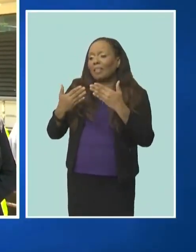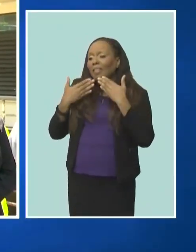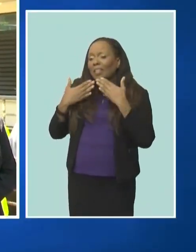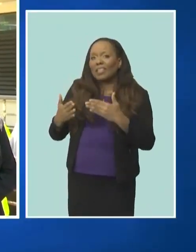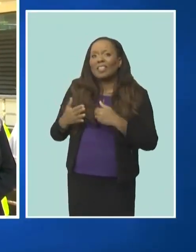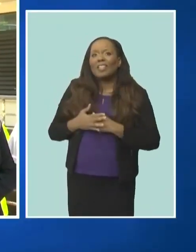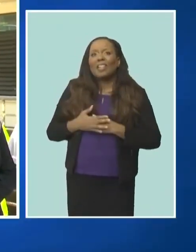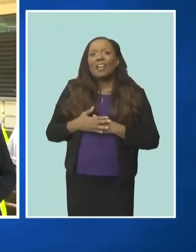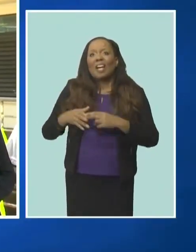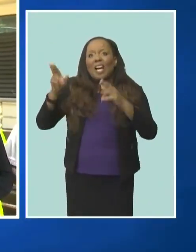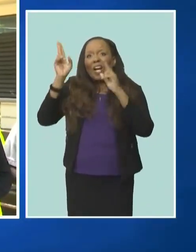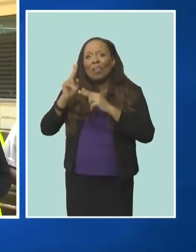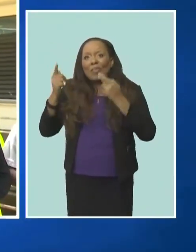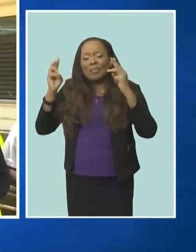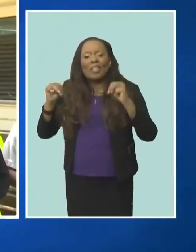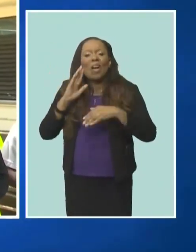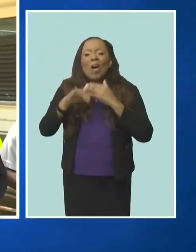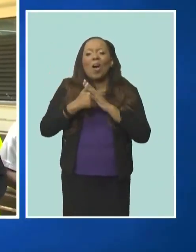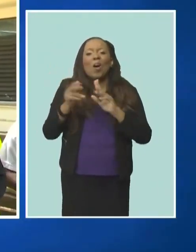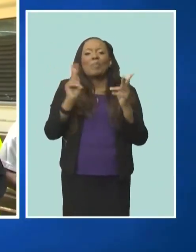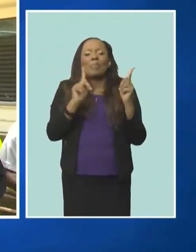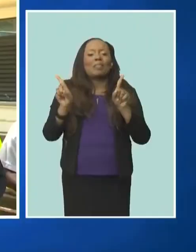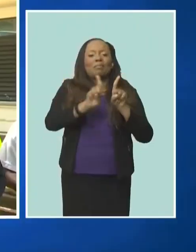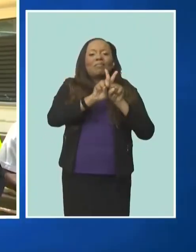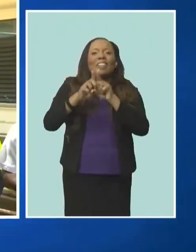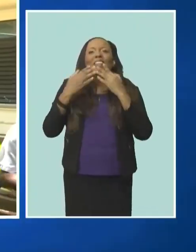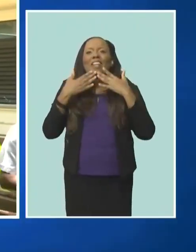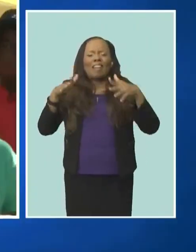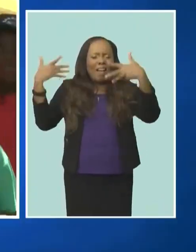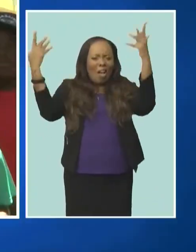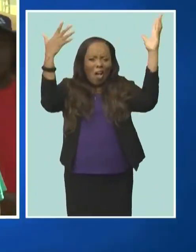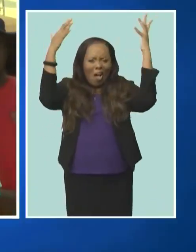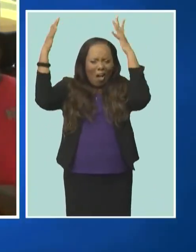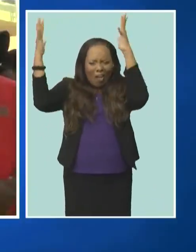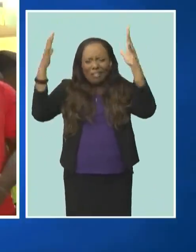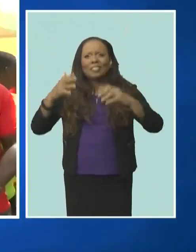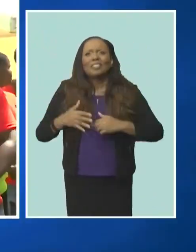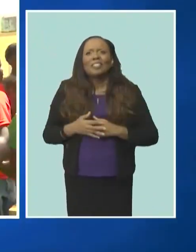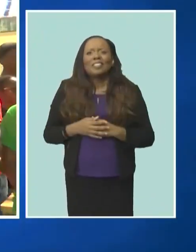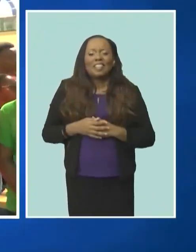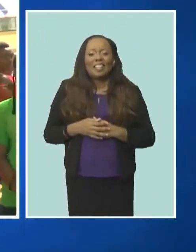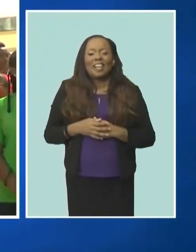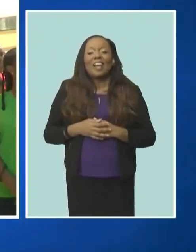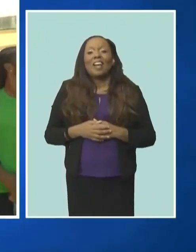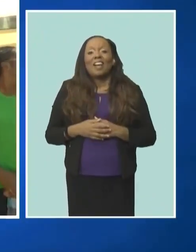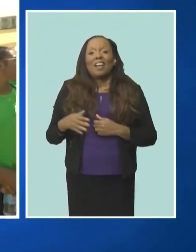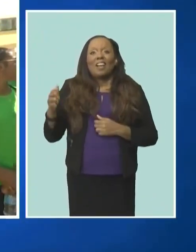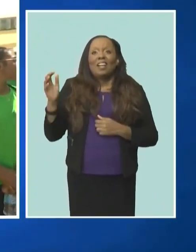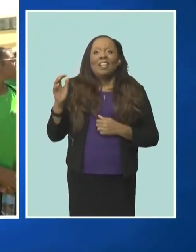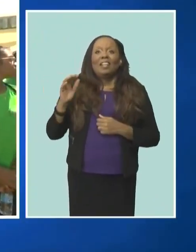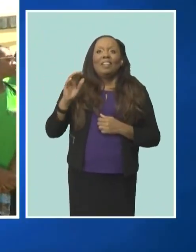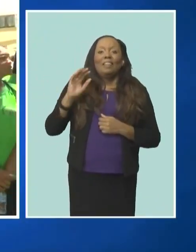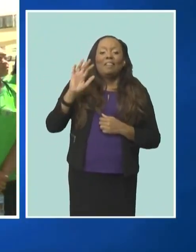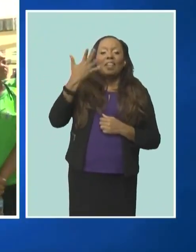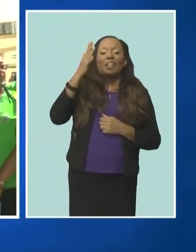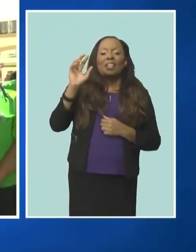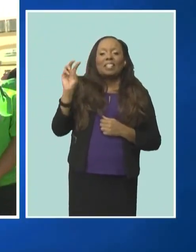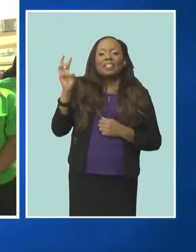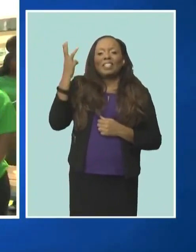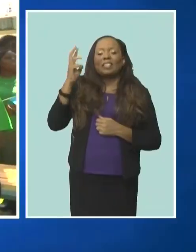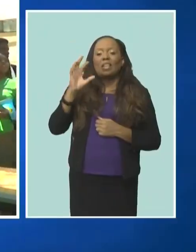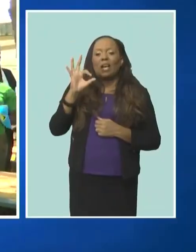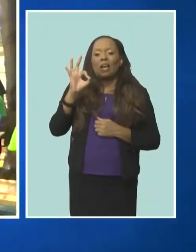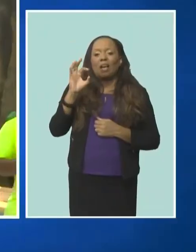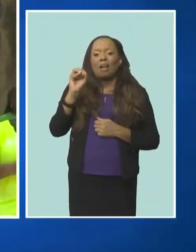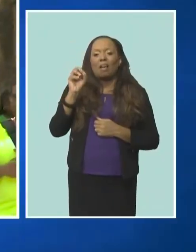Dr. Taylor. And all the chaperones, of course, thank you very, very much. During their stay, the 5th and 6th form students are visiting